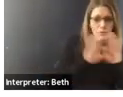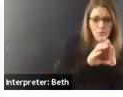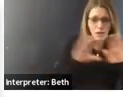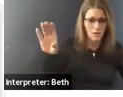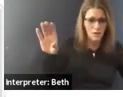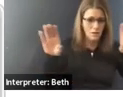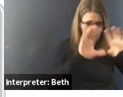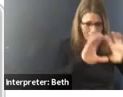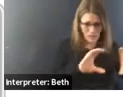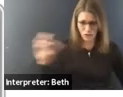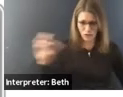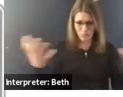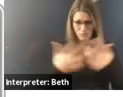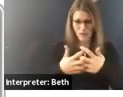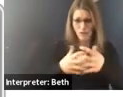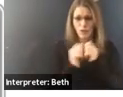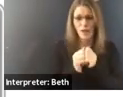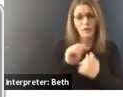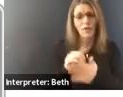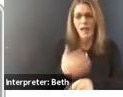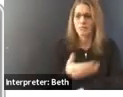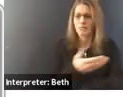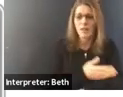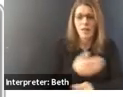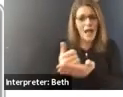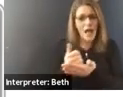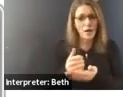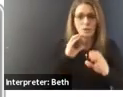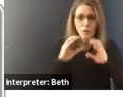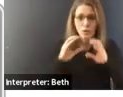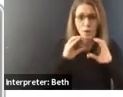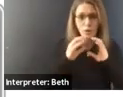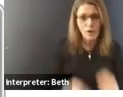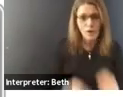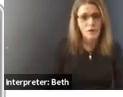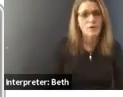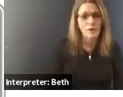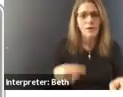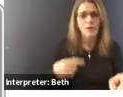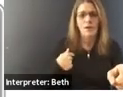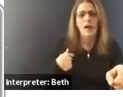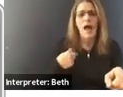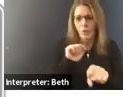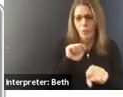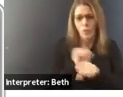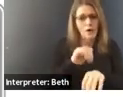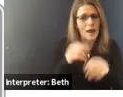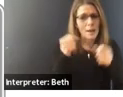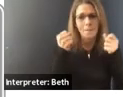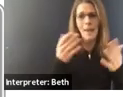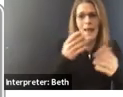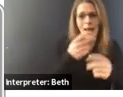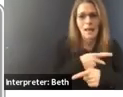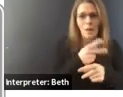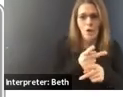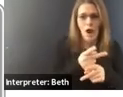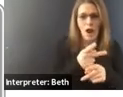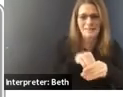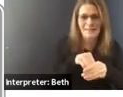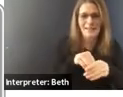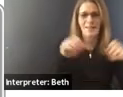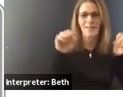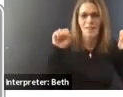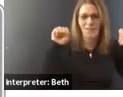helps communication, right? I've done a lot of products in the fitness world, so much so it gets a little